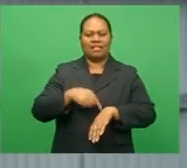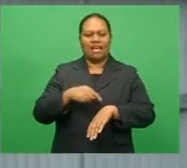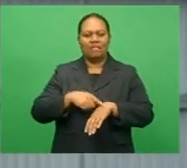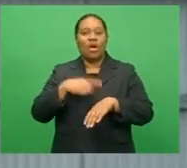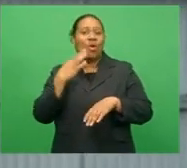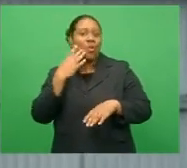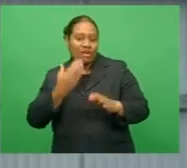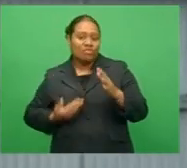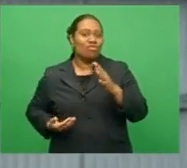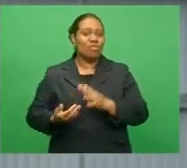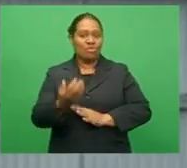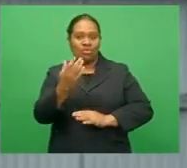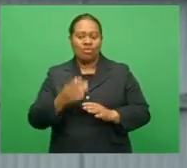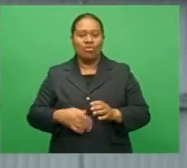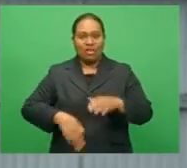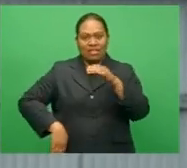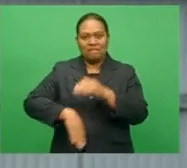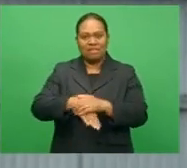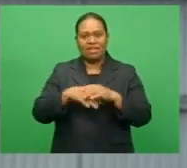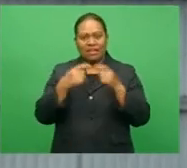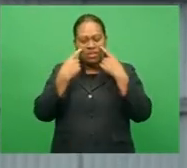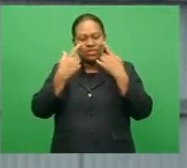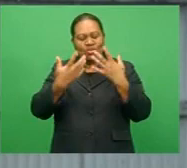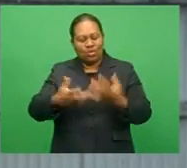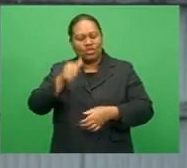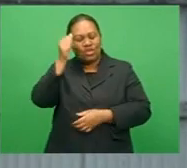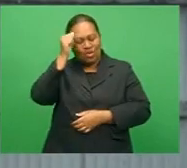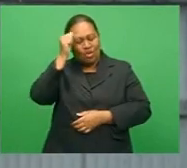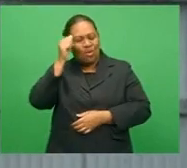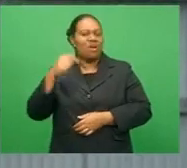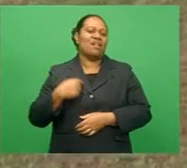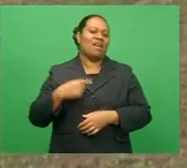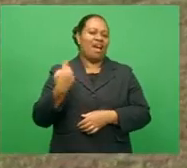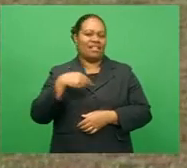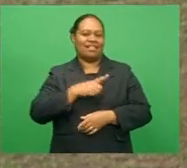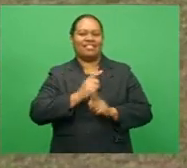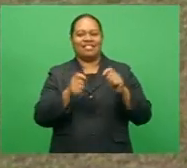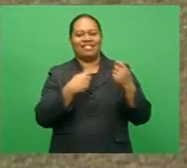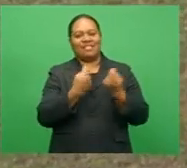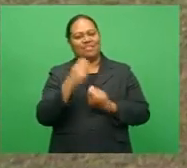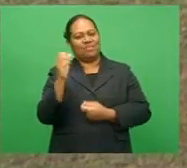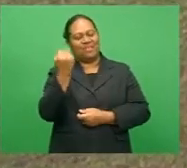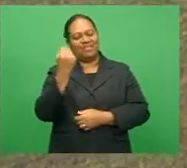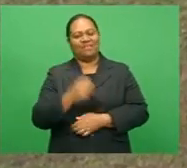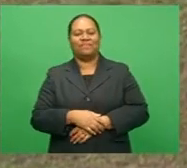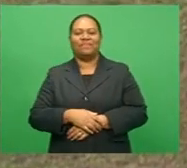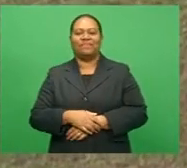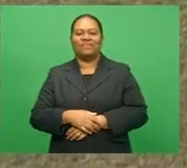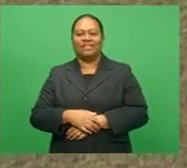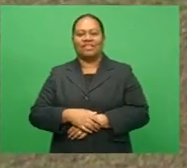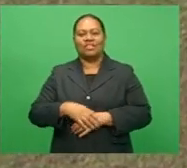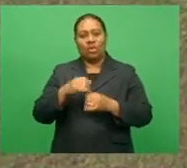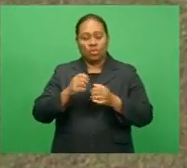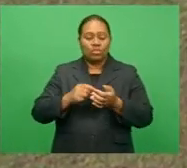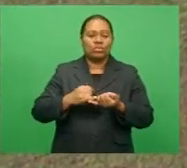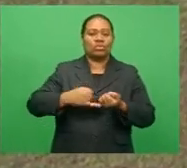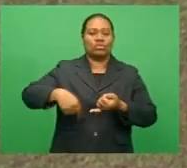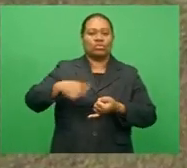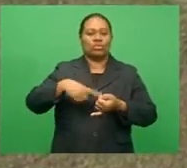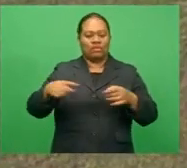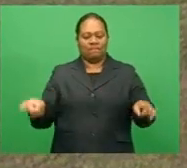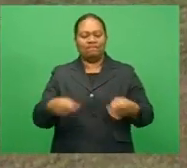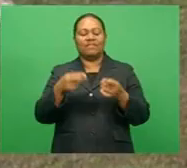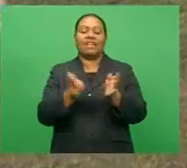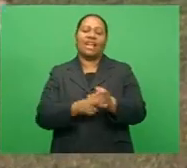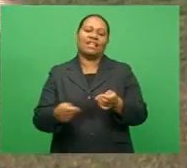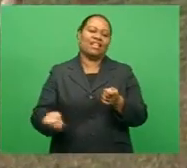was through I had mixed emotions and knew then we had won the game. Defending Skipper Cup champion Suva will take on